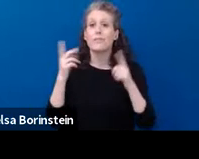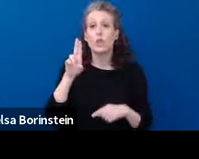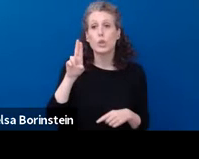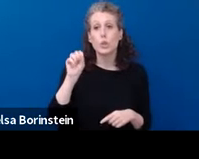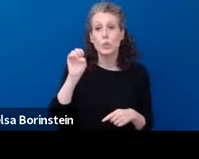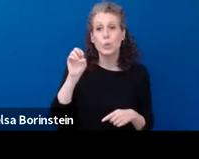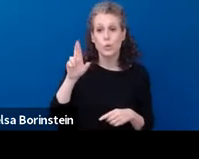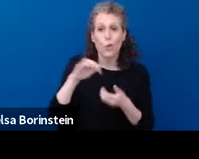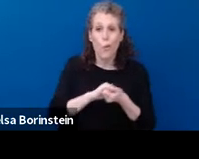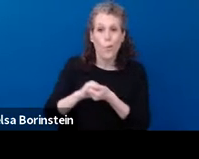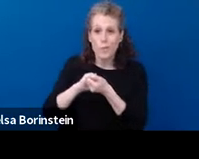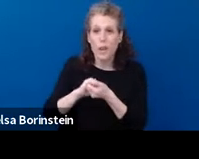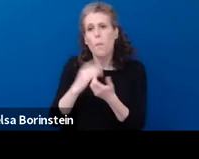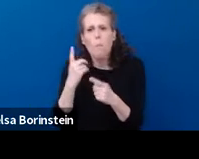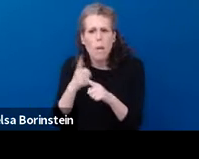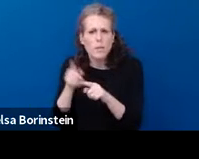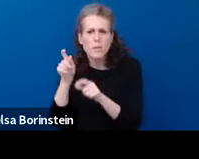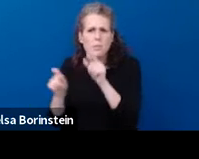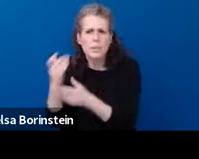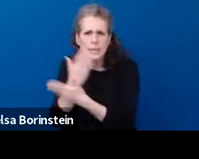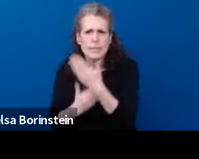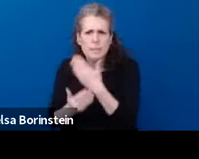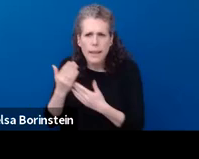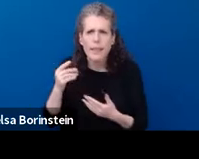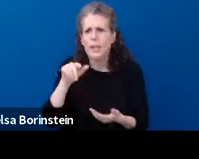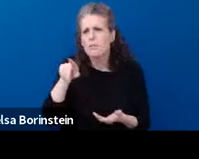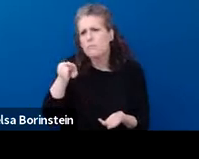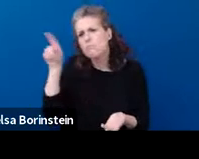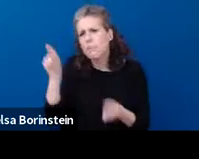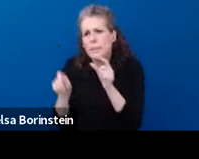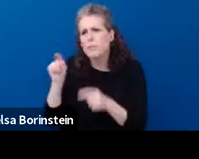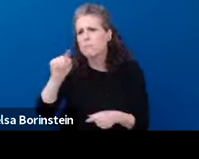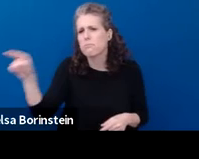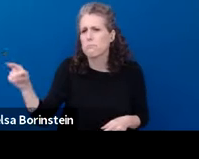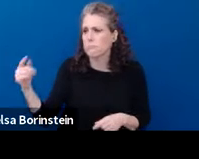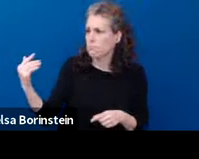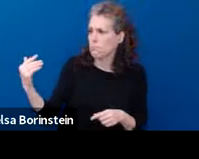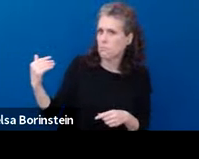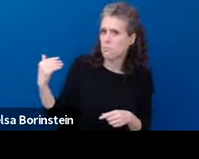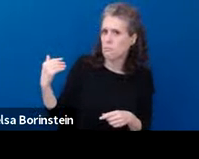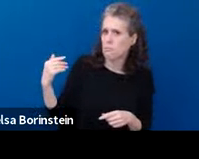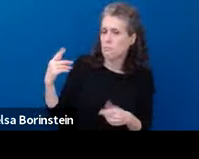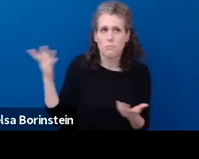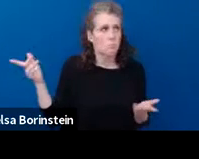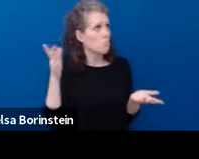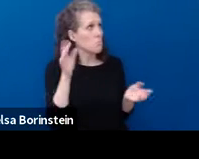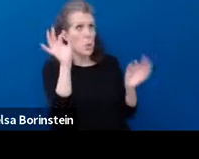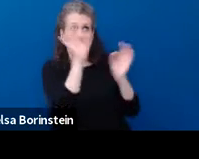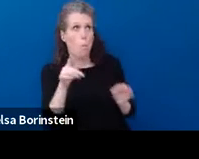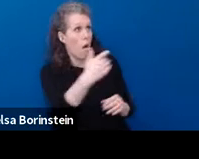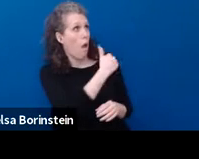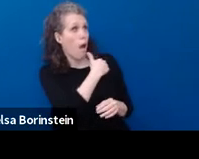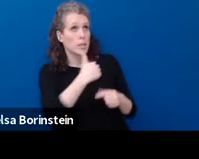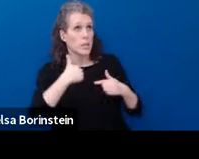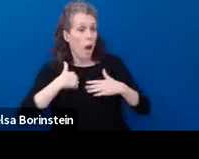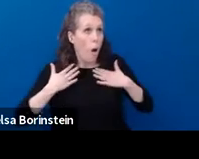for individuals with disabilities and other users that nobody is asking for my advice. Nobody is asking me